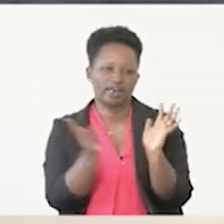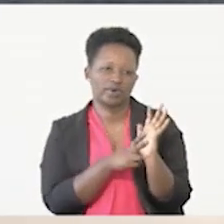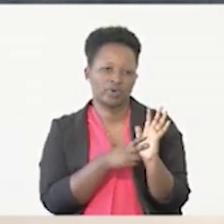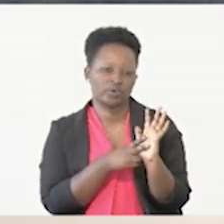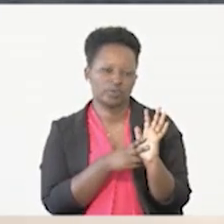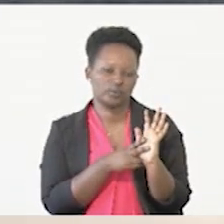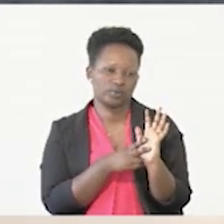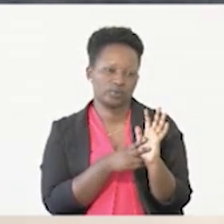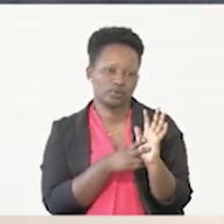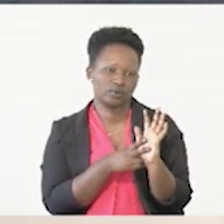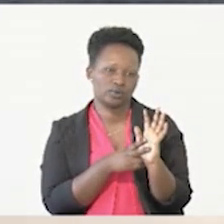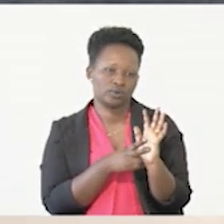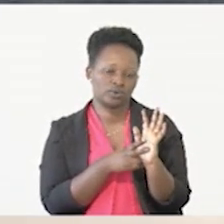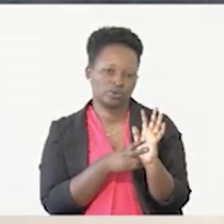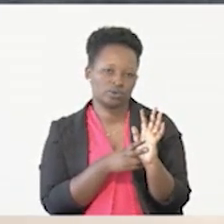Here you can get